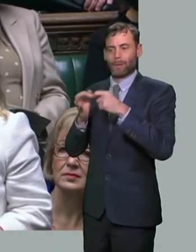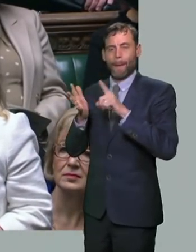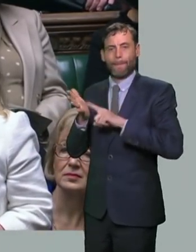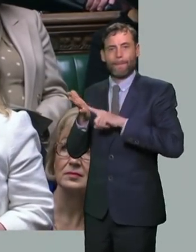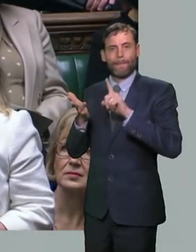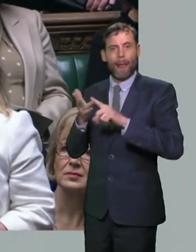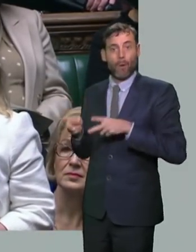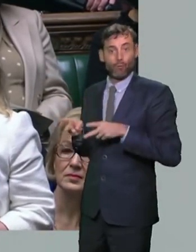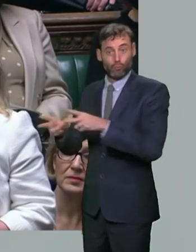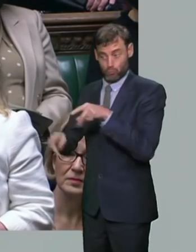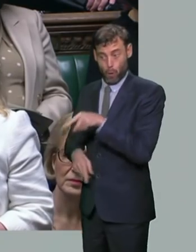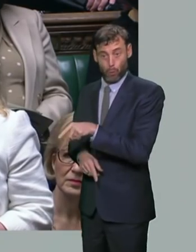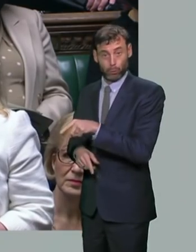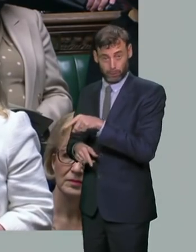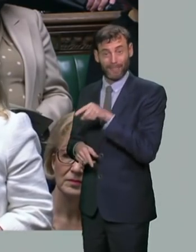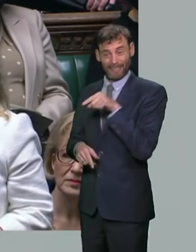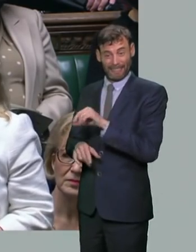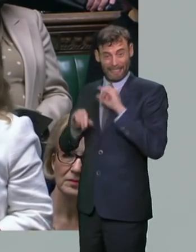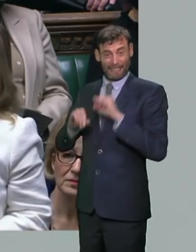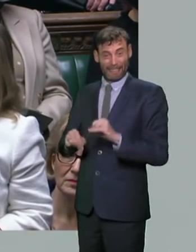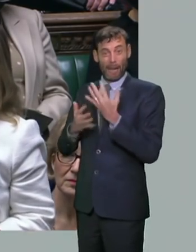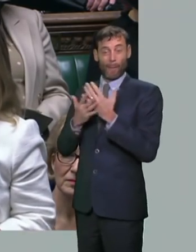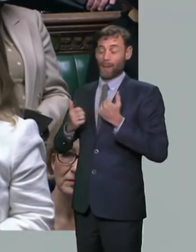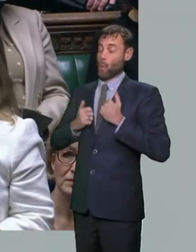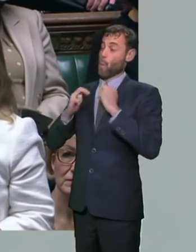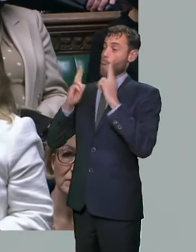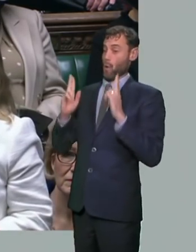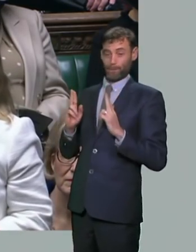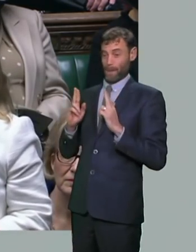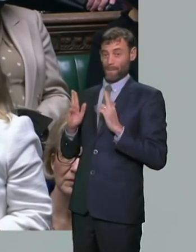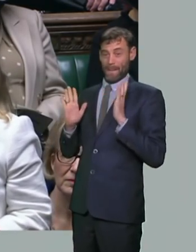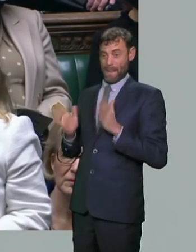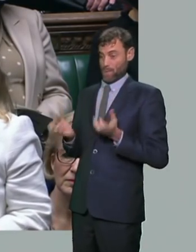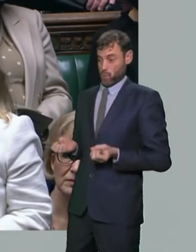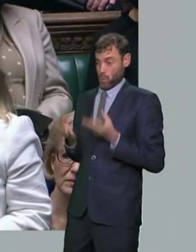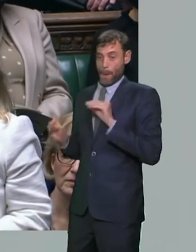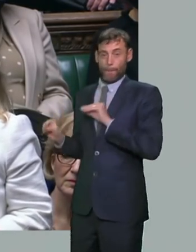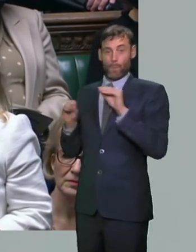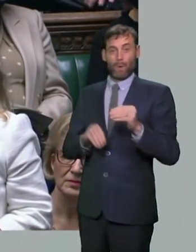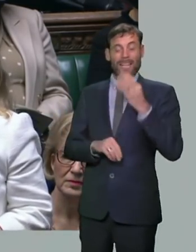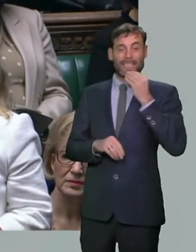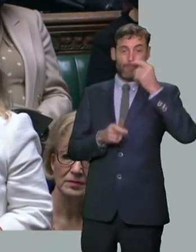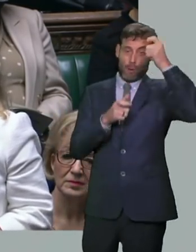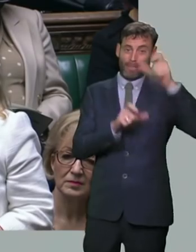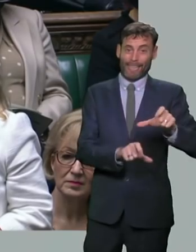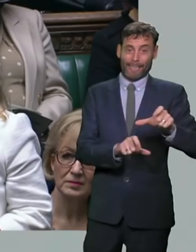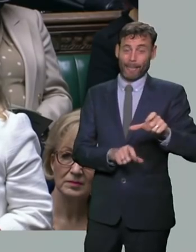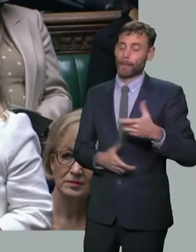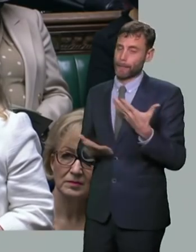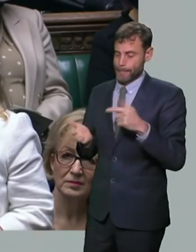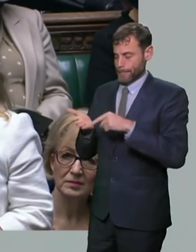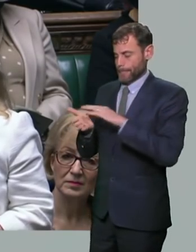to move into temporary accommodation. Does my right honourable friend agree with me that